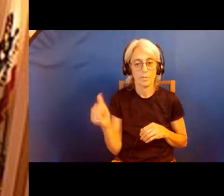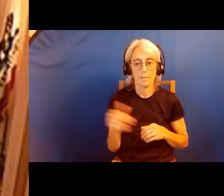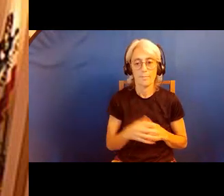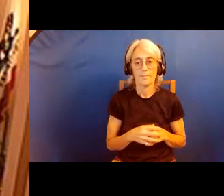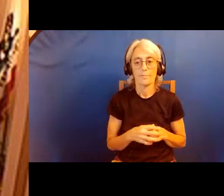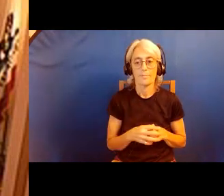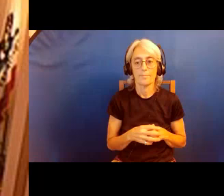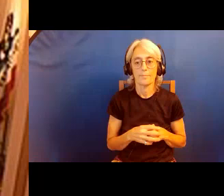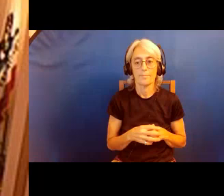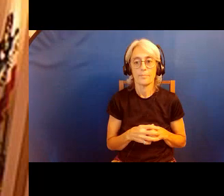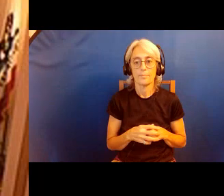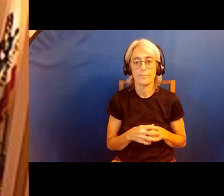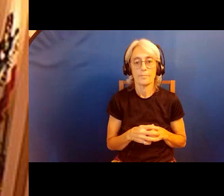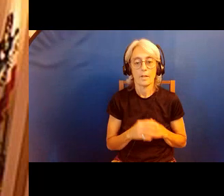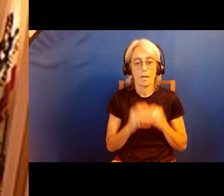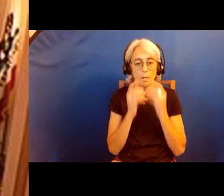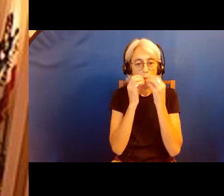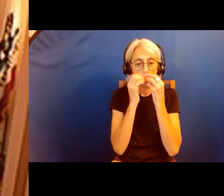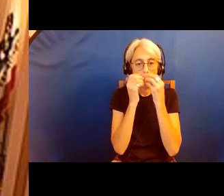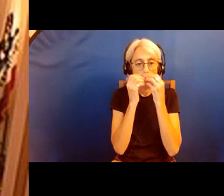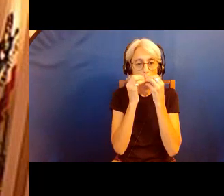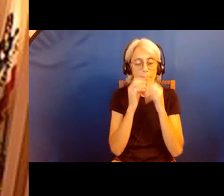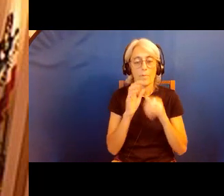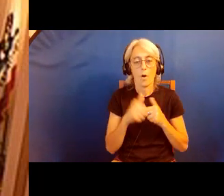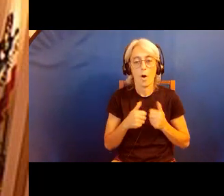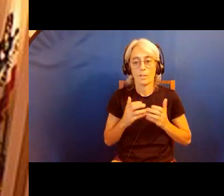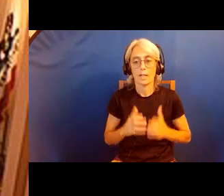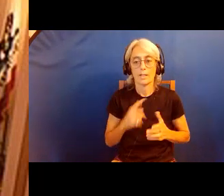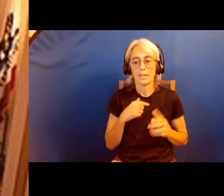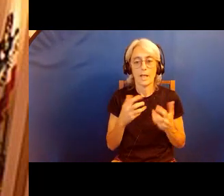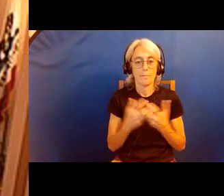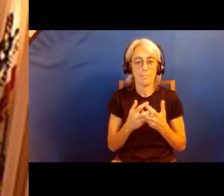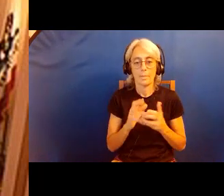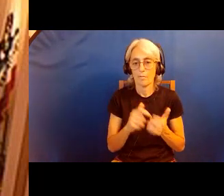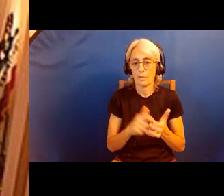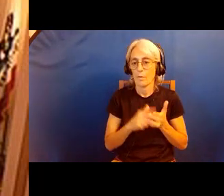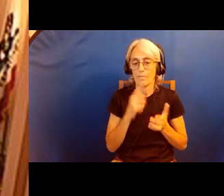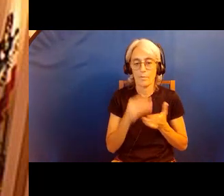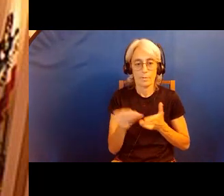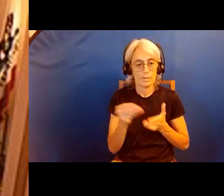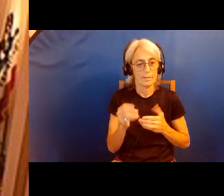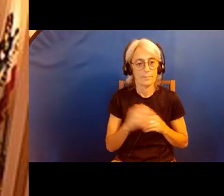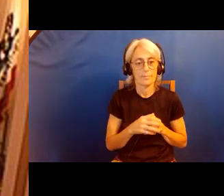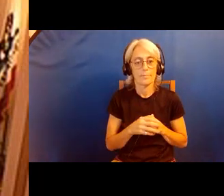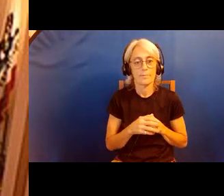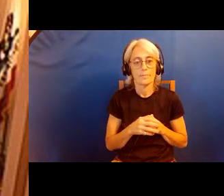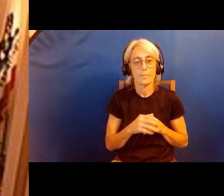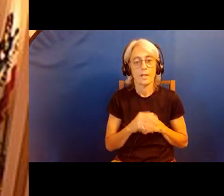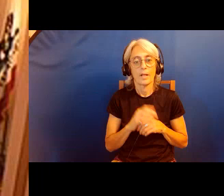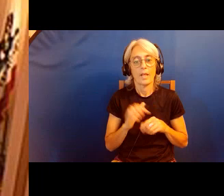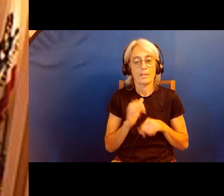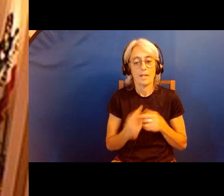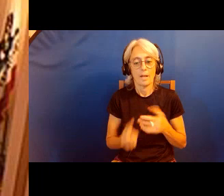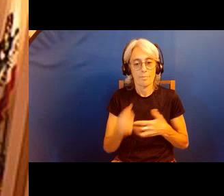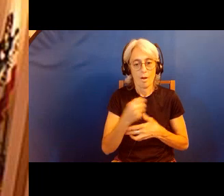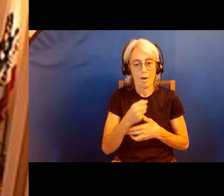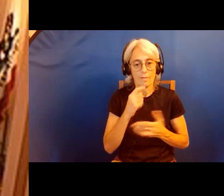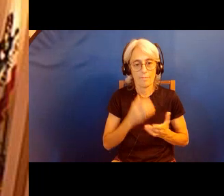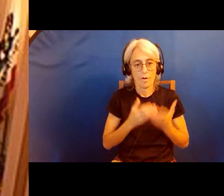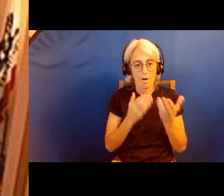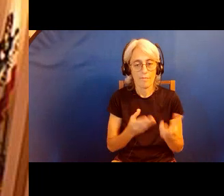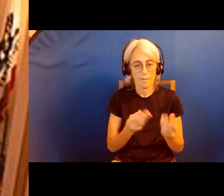The Roberti Act recognized that not all tenants would meet the requirements for purchasing and therefore established a specific order of priority for offering properties